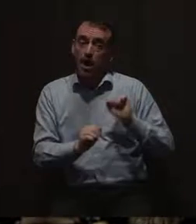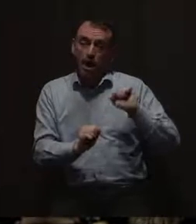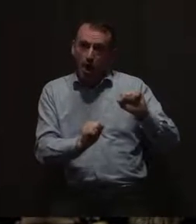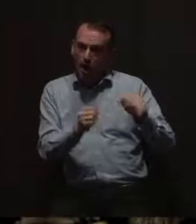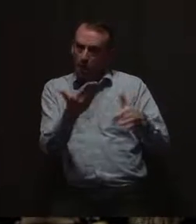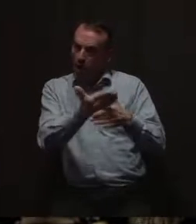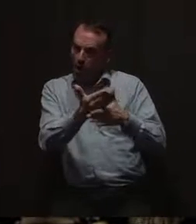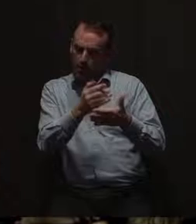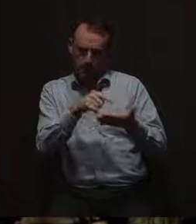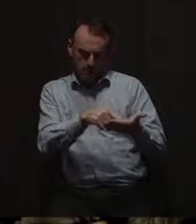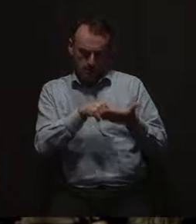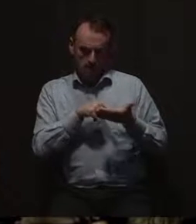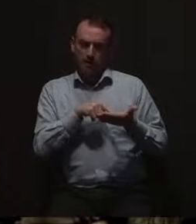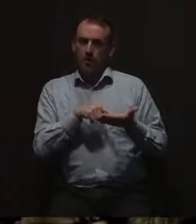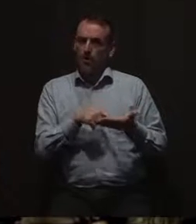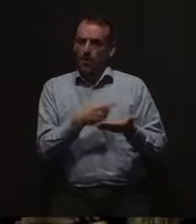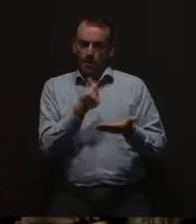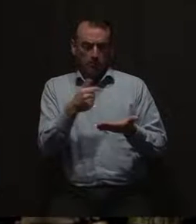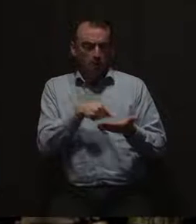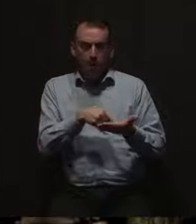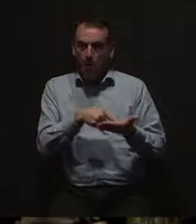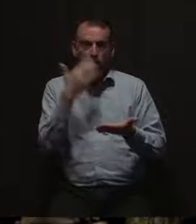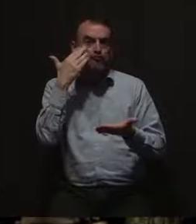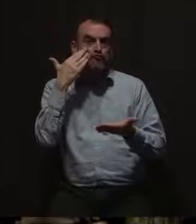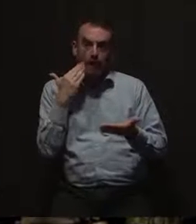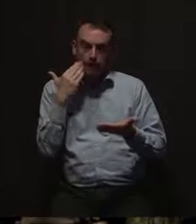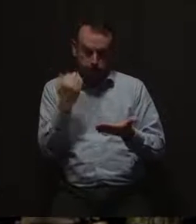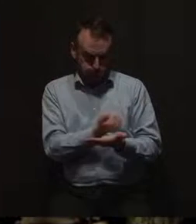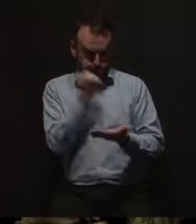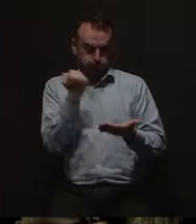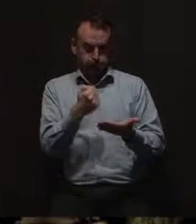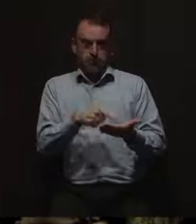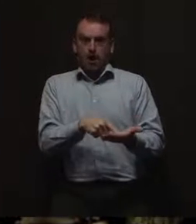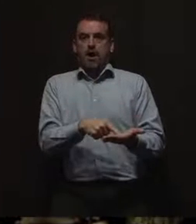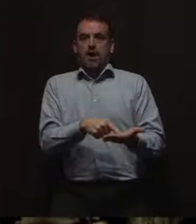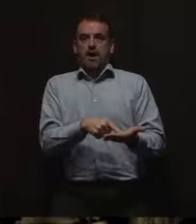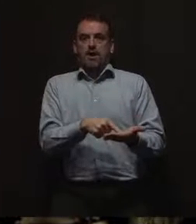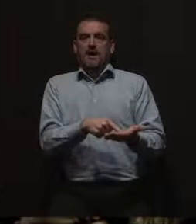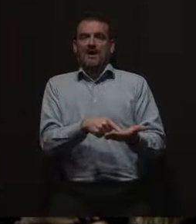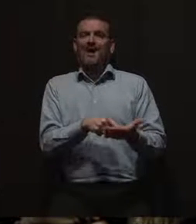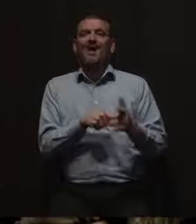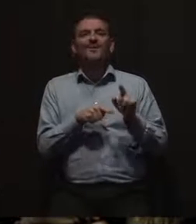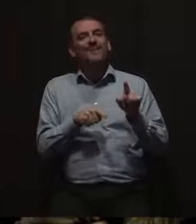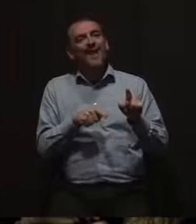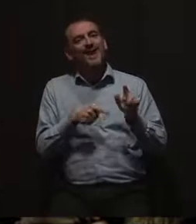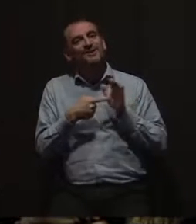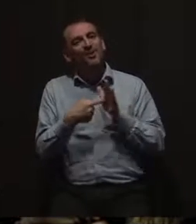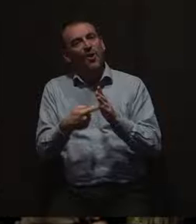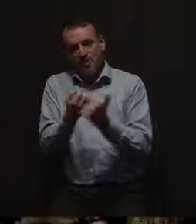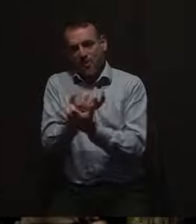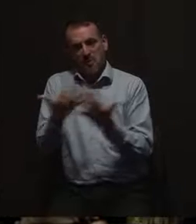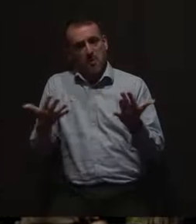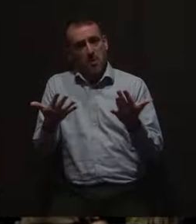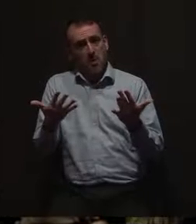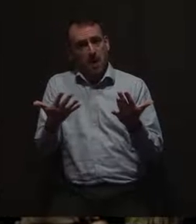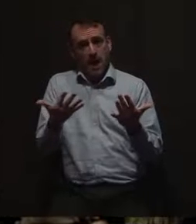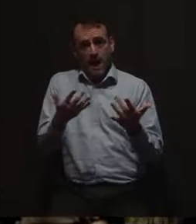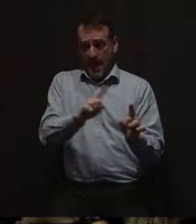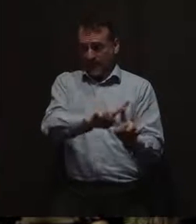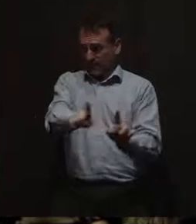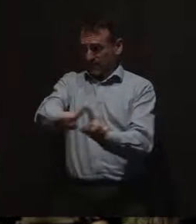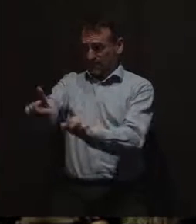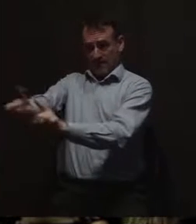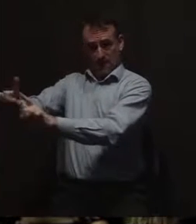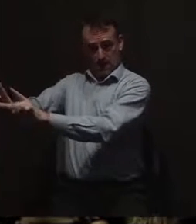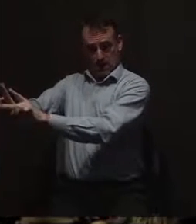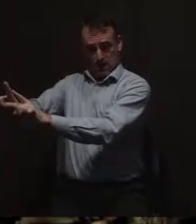that are very, very racist indeed. And that's plurality, perceiving others as different from us and